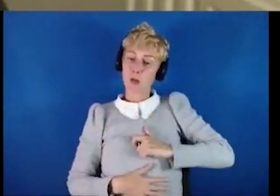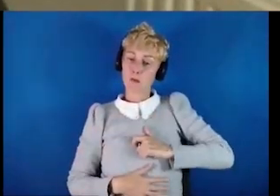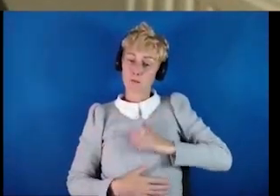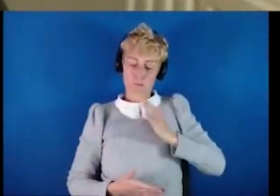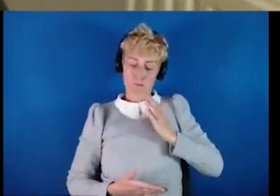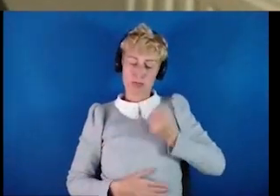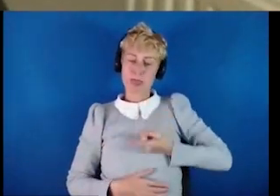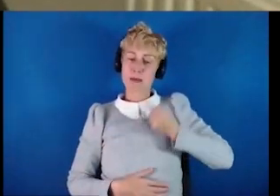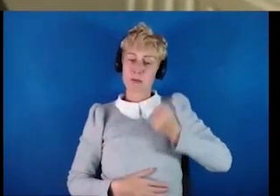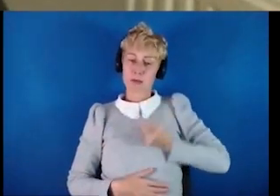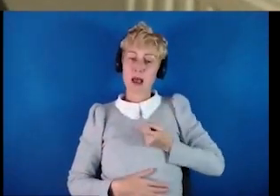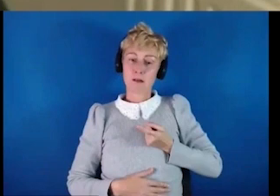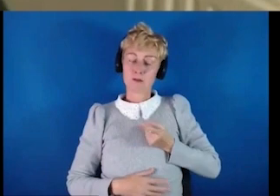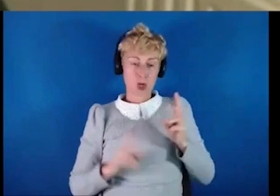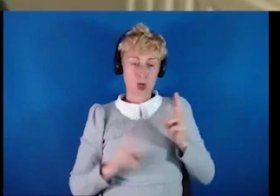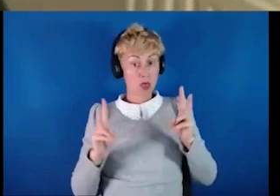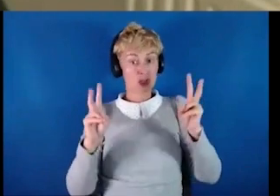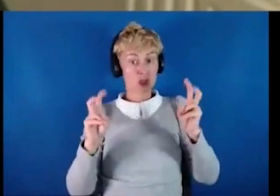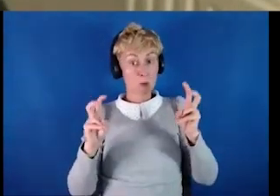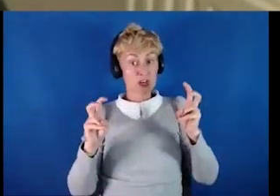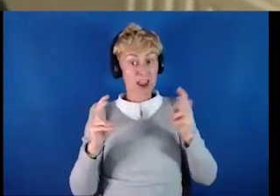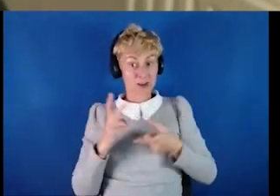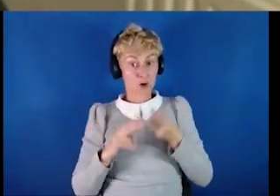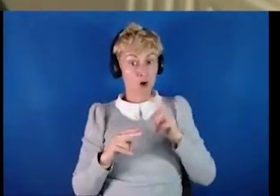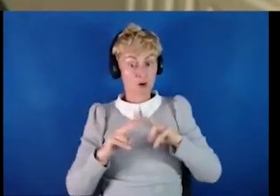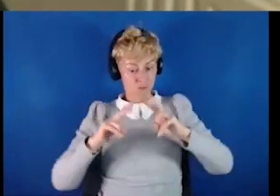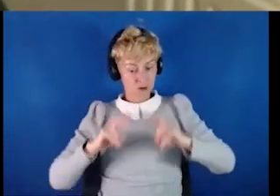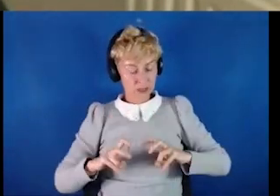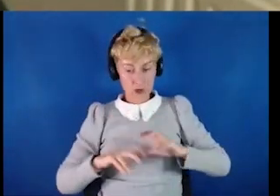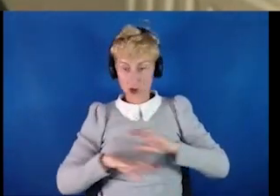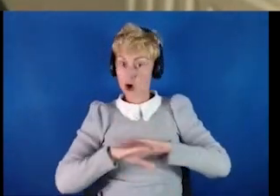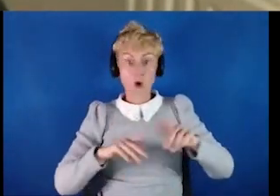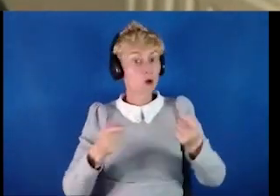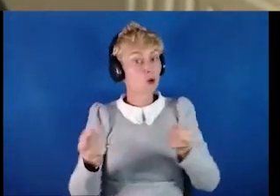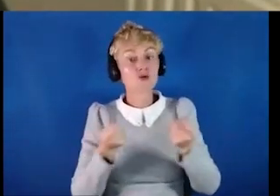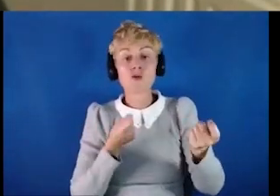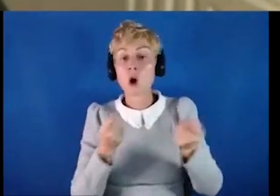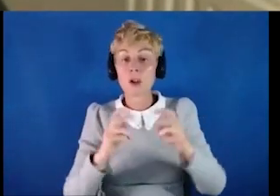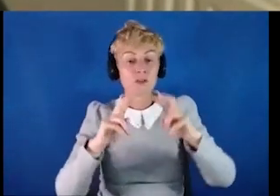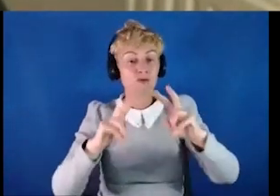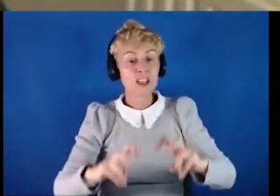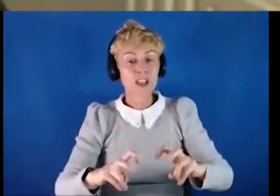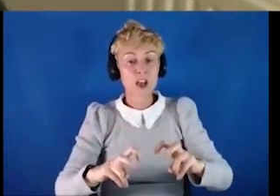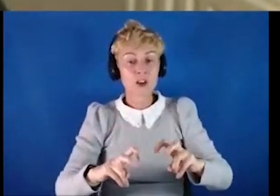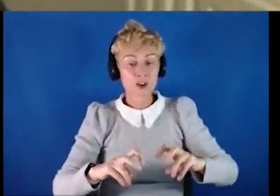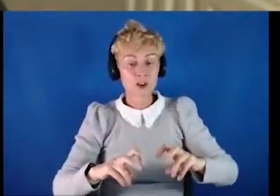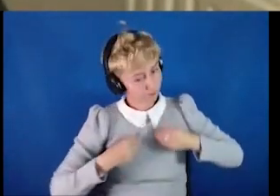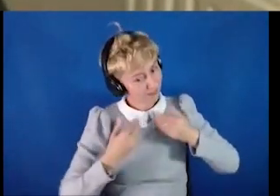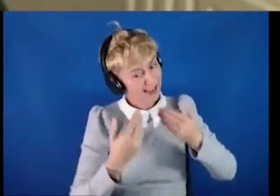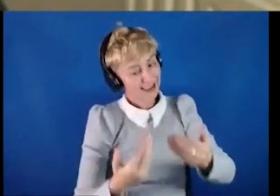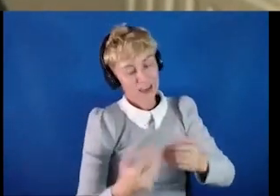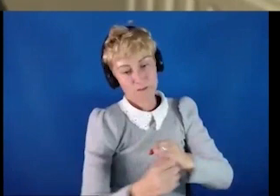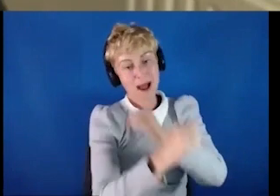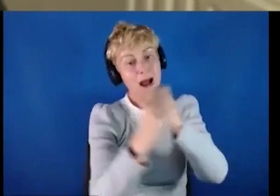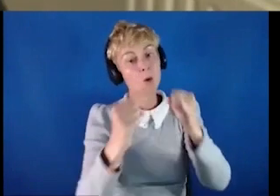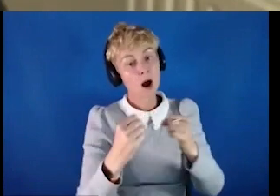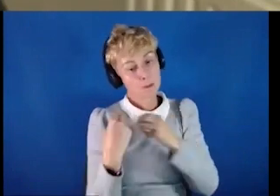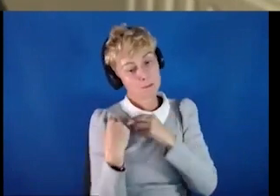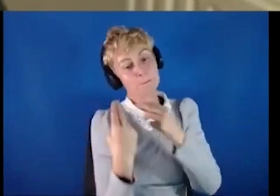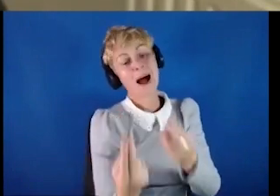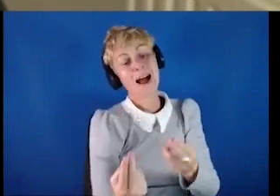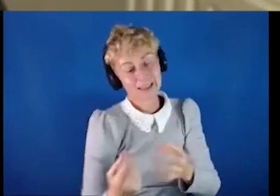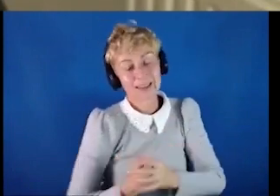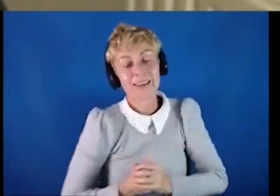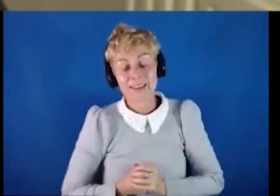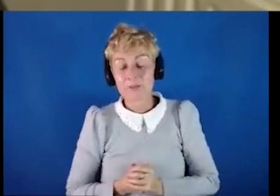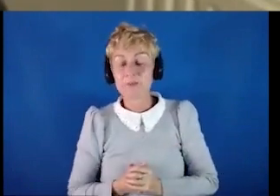actually often, the subjects of research, but actually aren't controlling it. And so it was about slowly, devolving that power to people